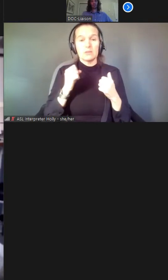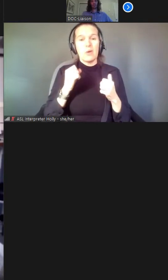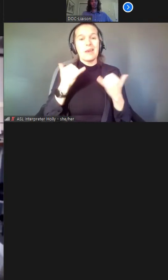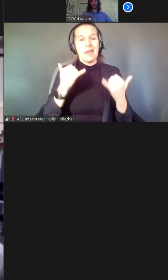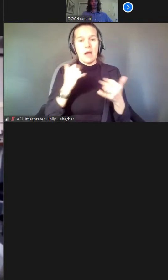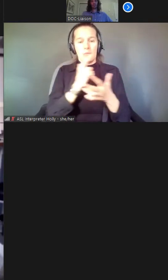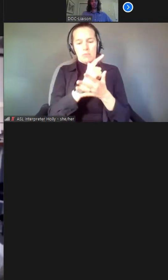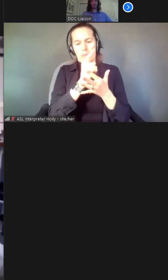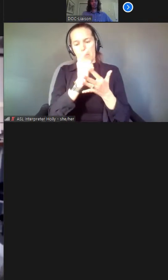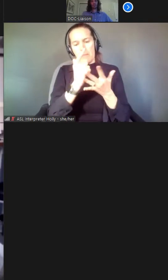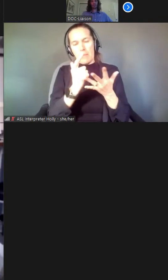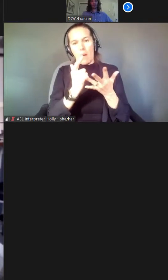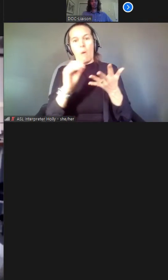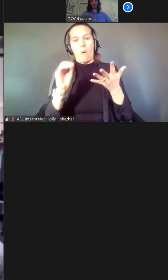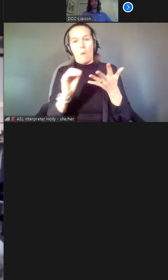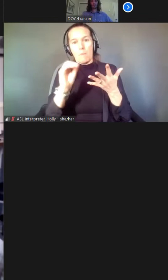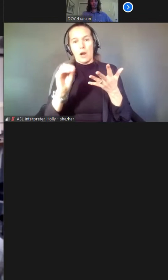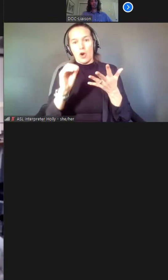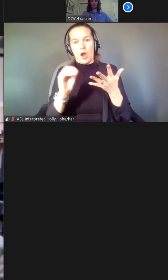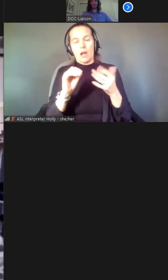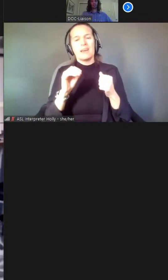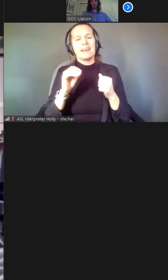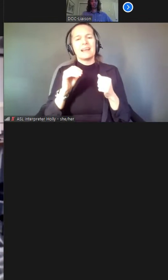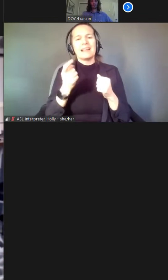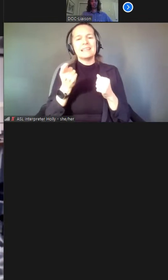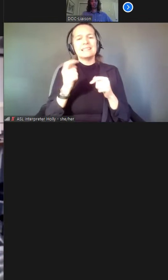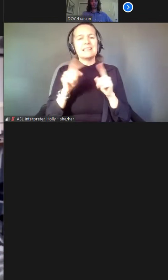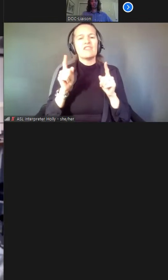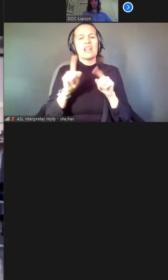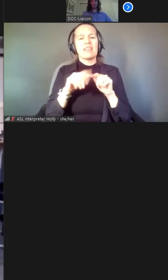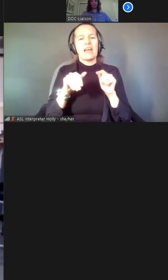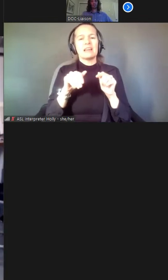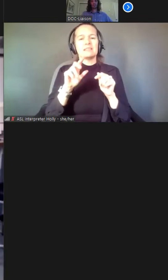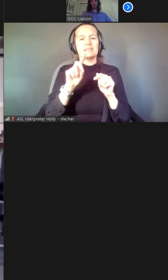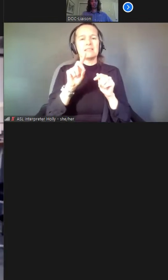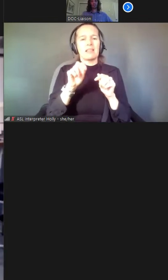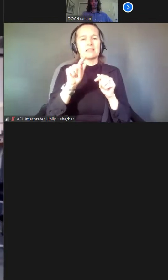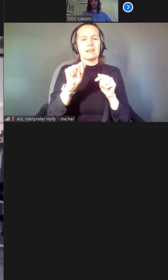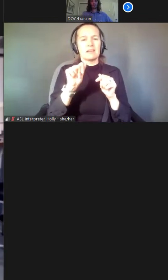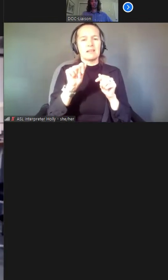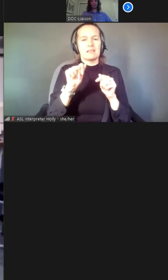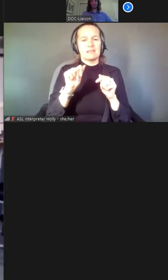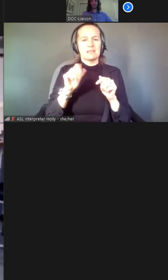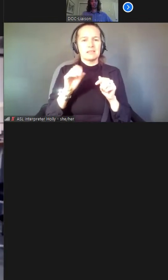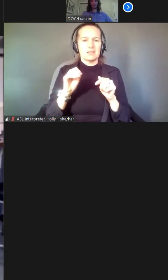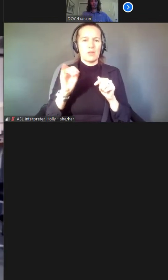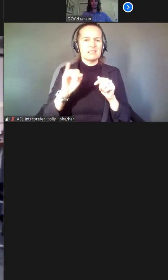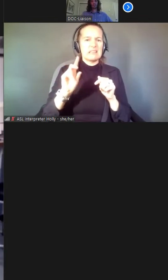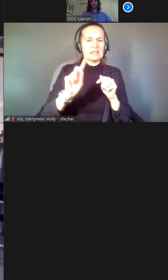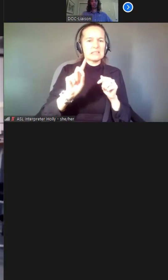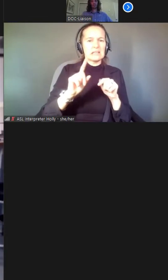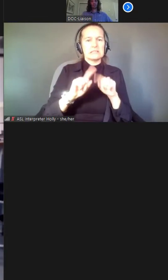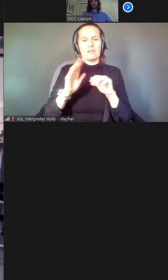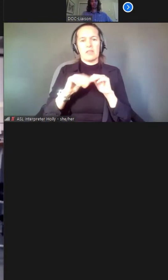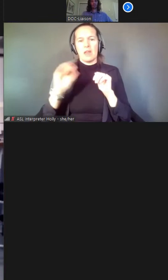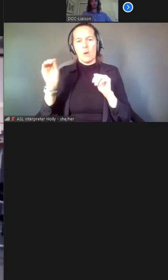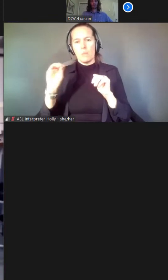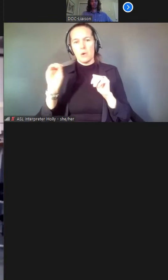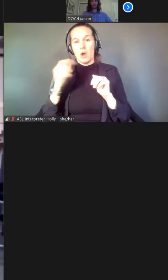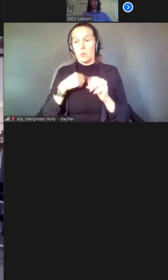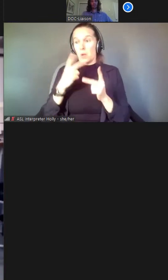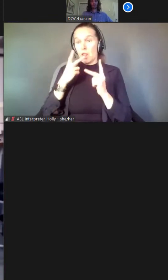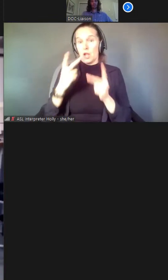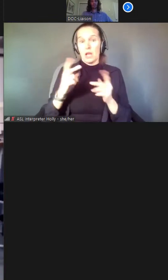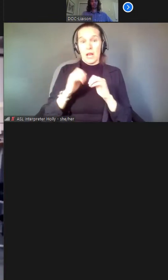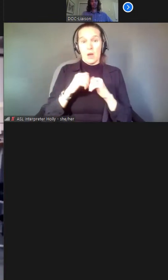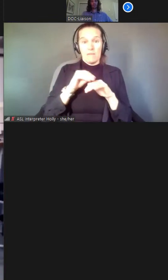does have different characteristics than, for example, Delta. And we look at various characteristics and their effect on individual people, but also